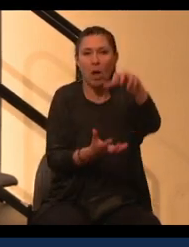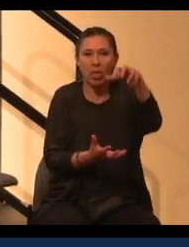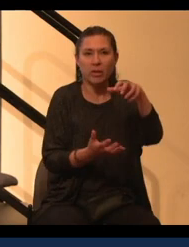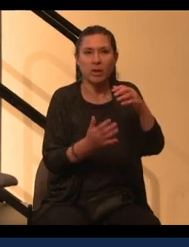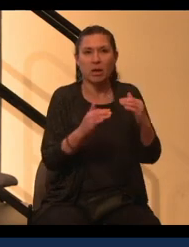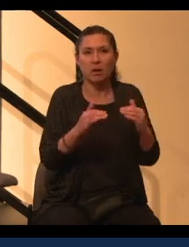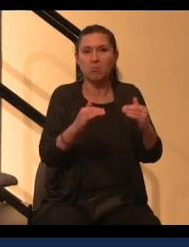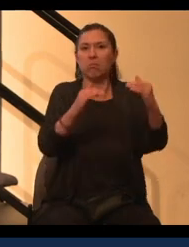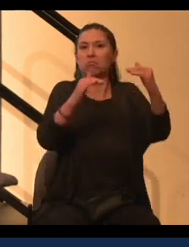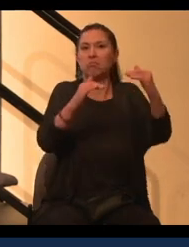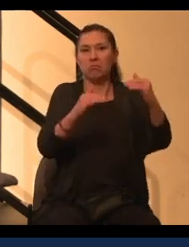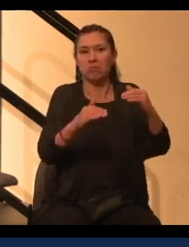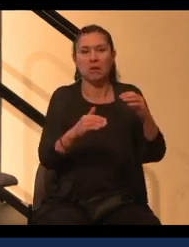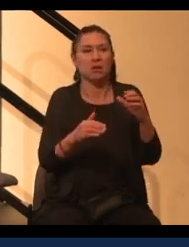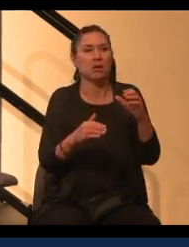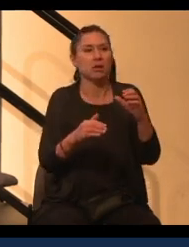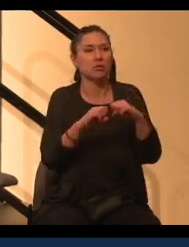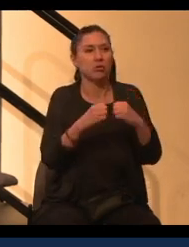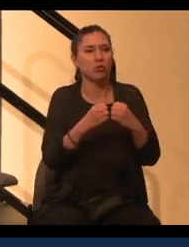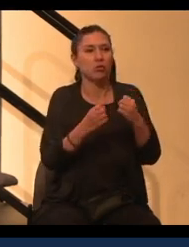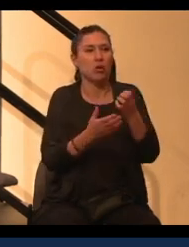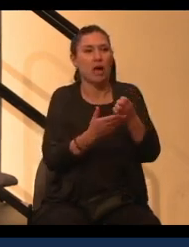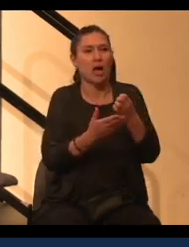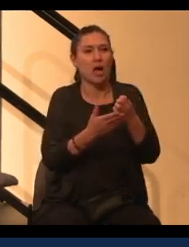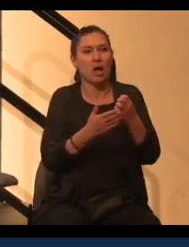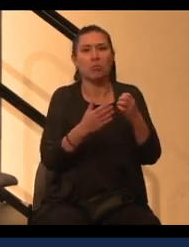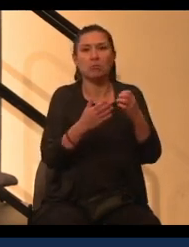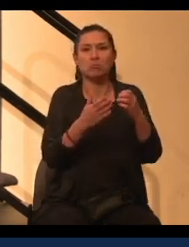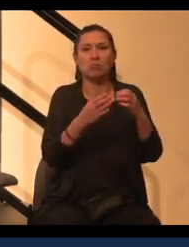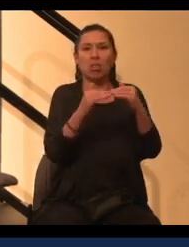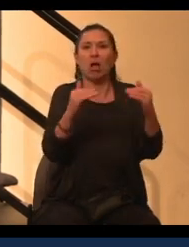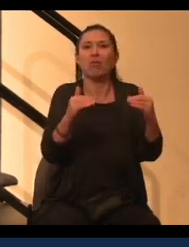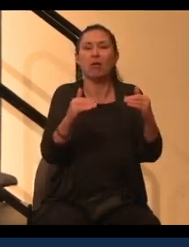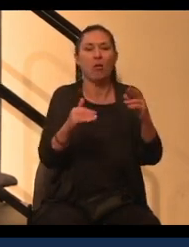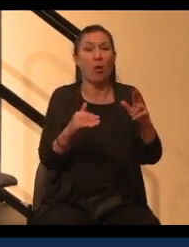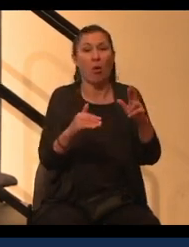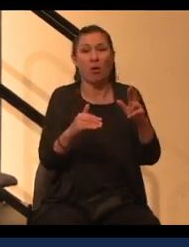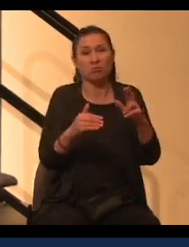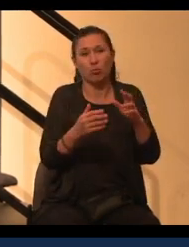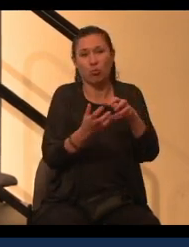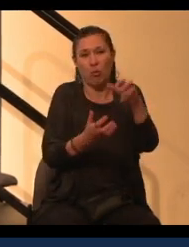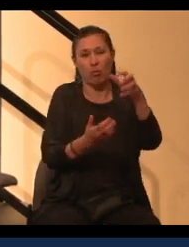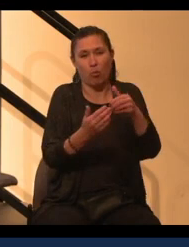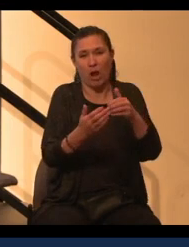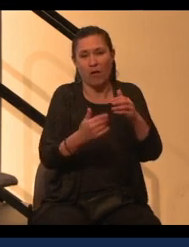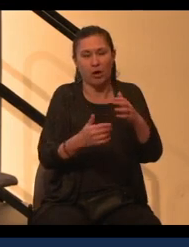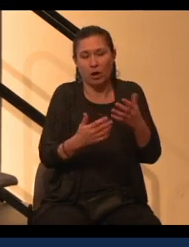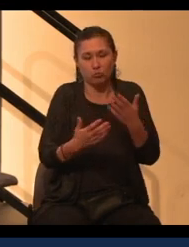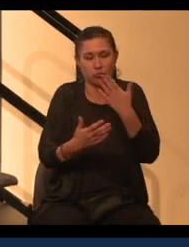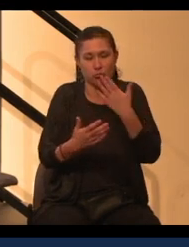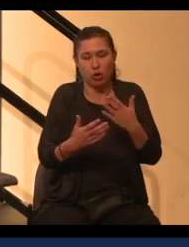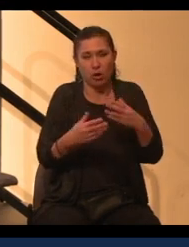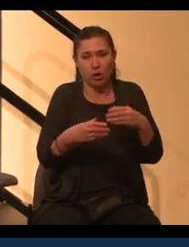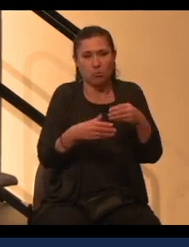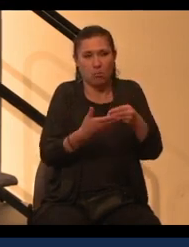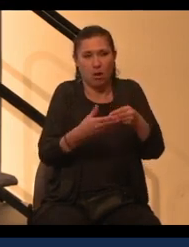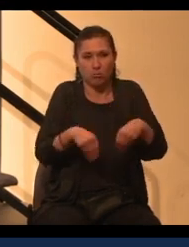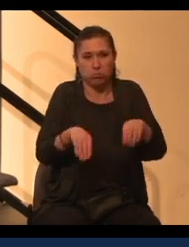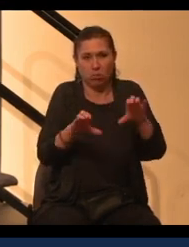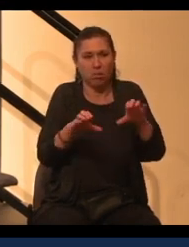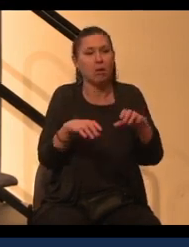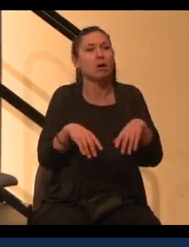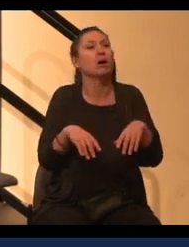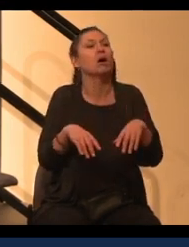that they might be, well off. It's true that international students have to show, before we can issue them their